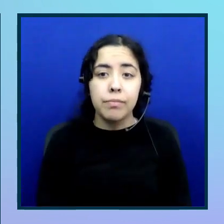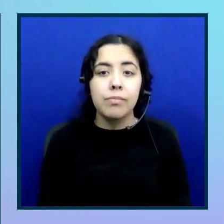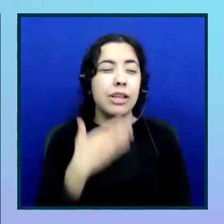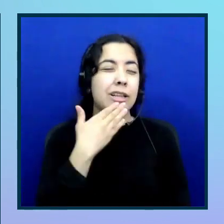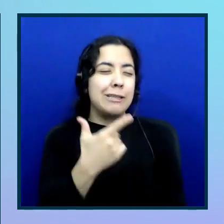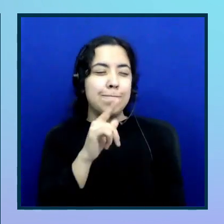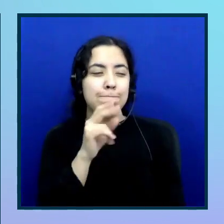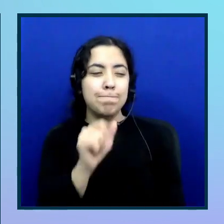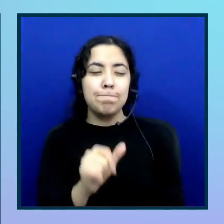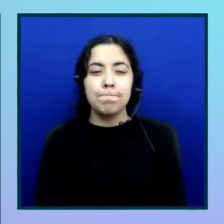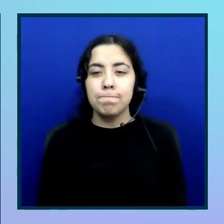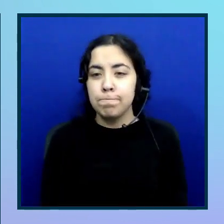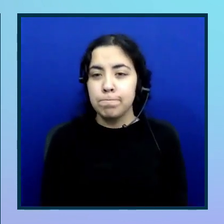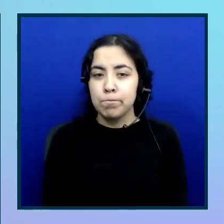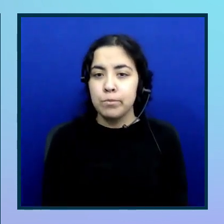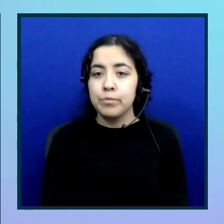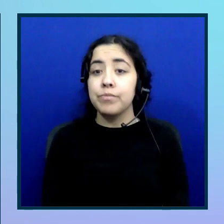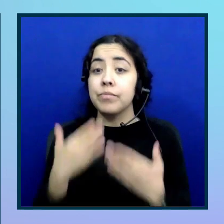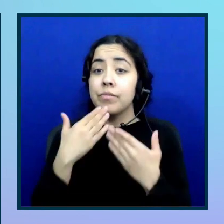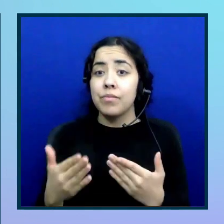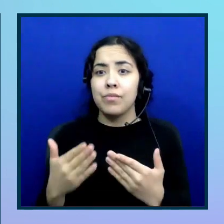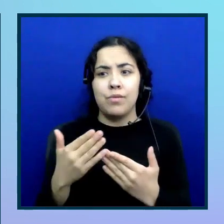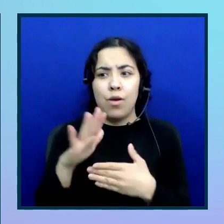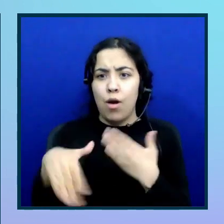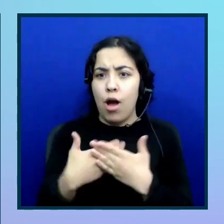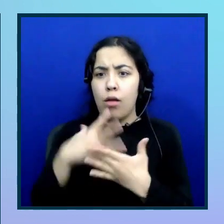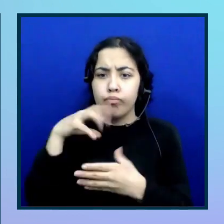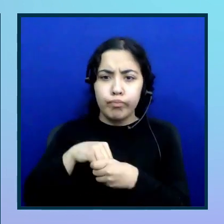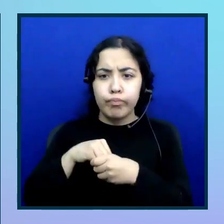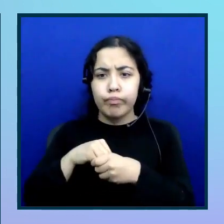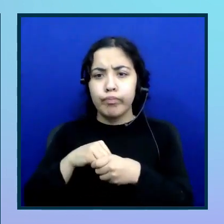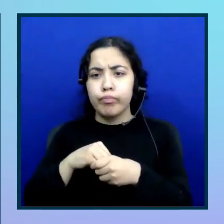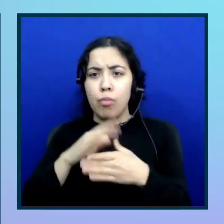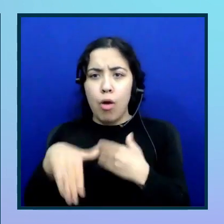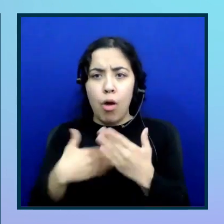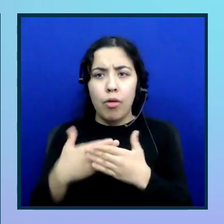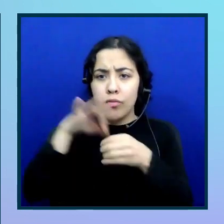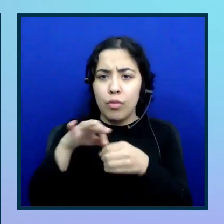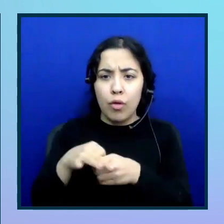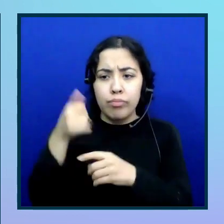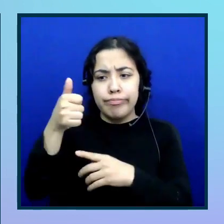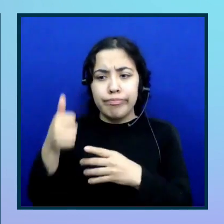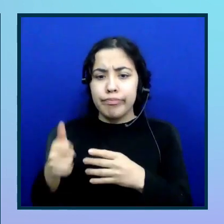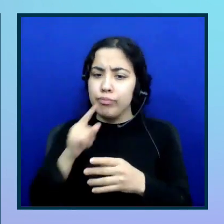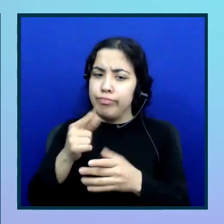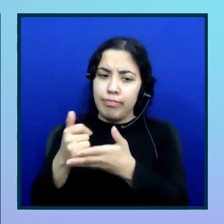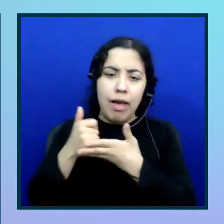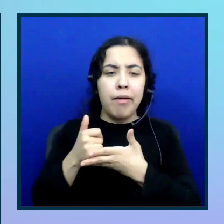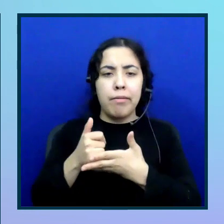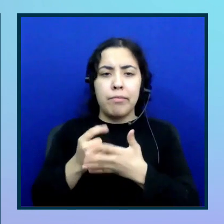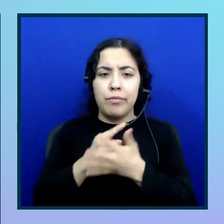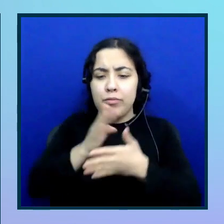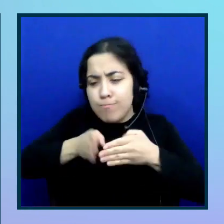Glenda. Okay. Thank you also for all of the participation. All these upvotes are super helpful in going through all of the